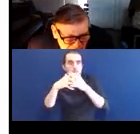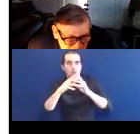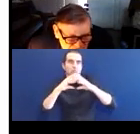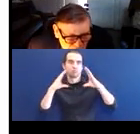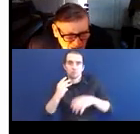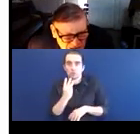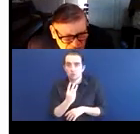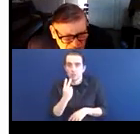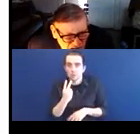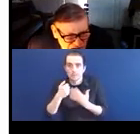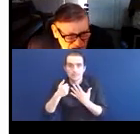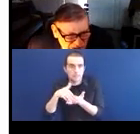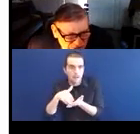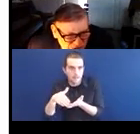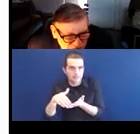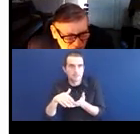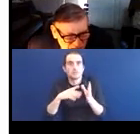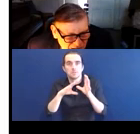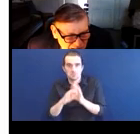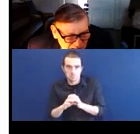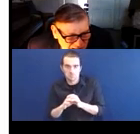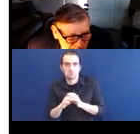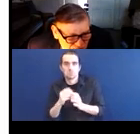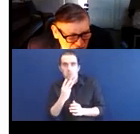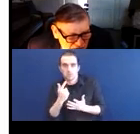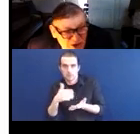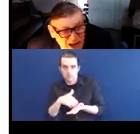And we then have smaller countries like Argentina, 44 million,